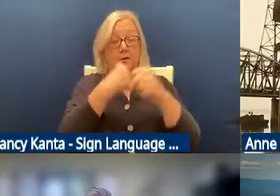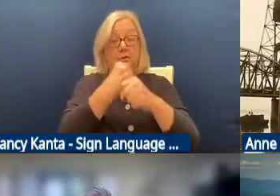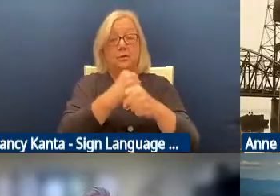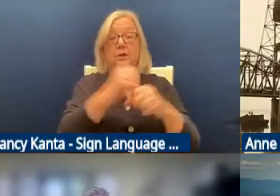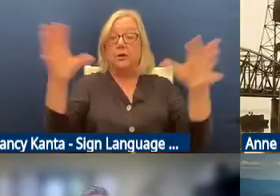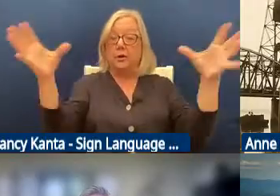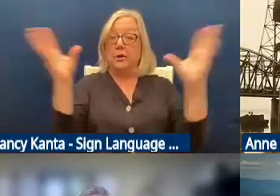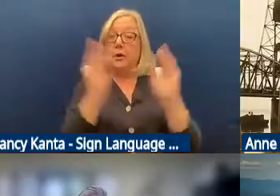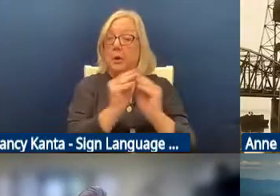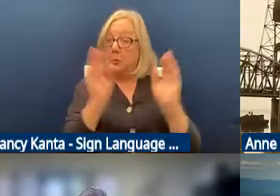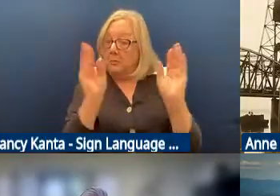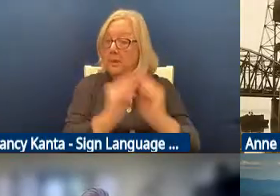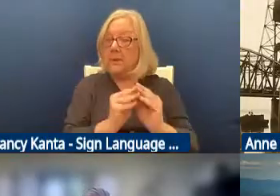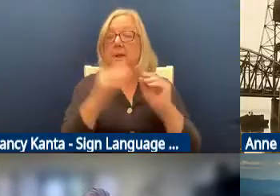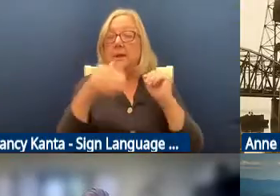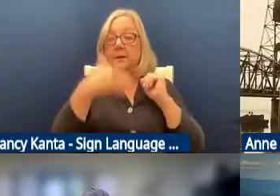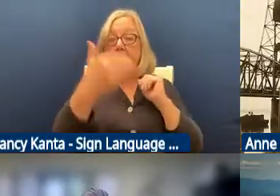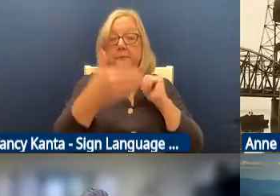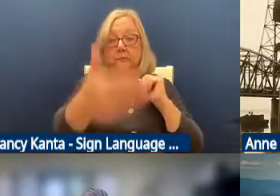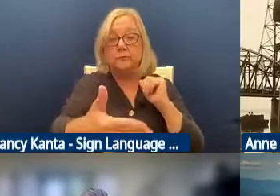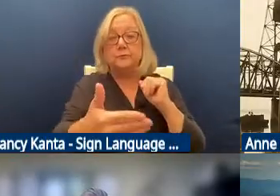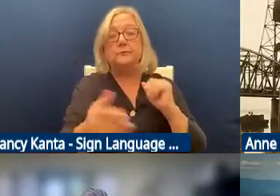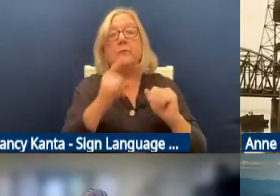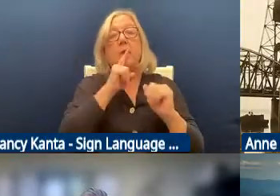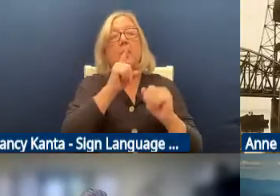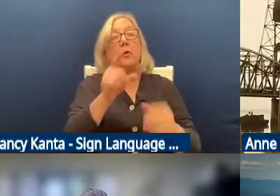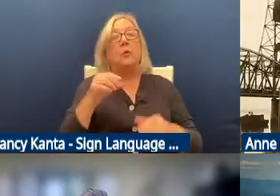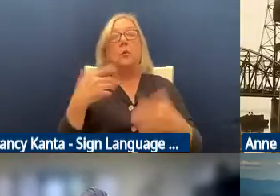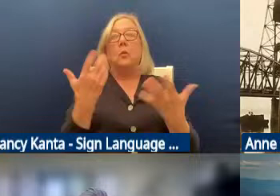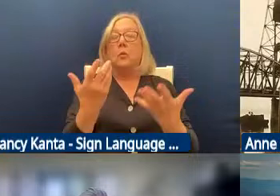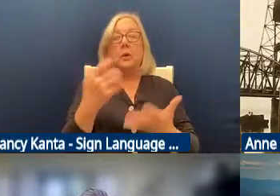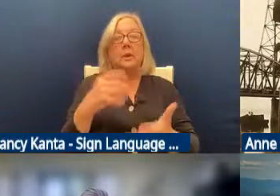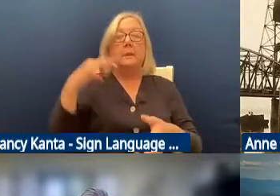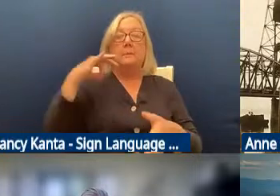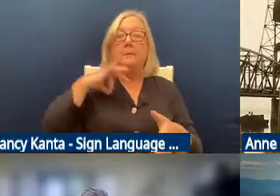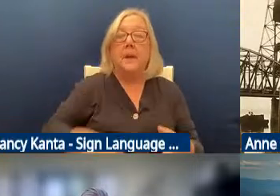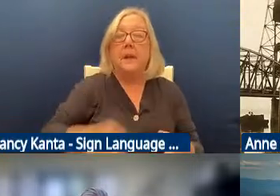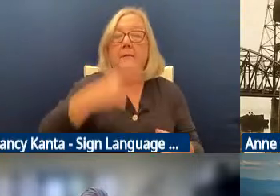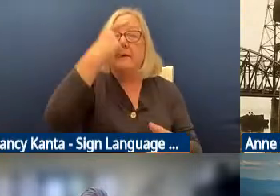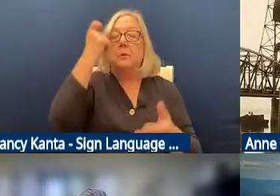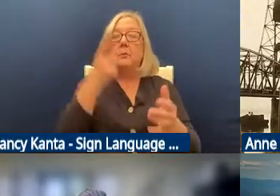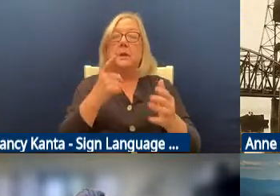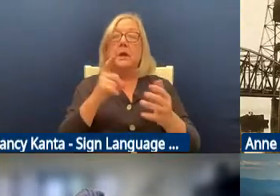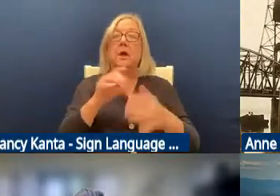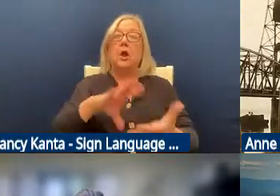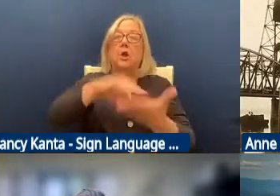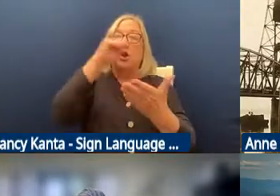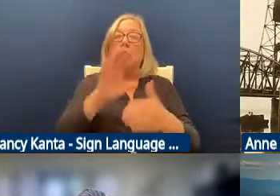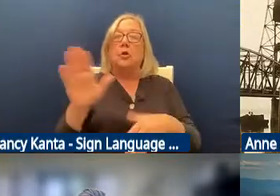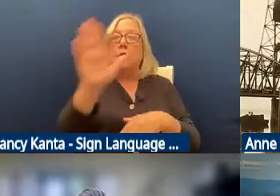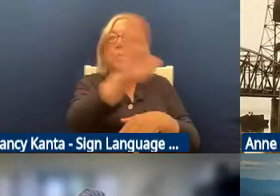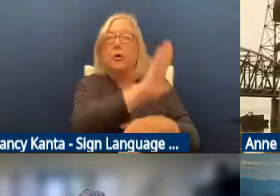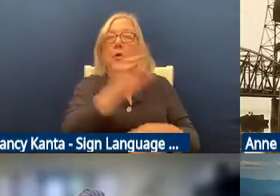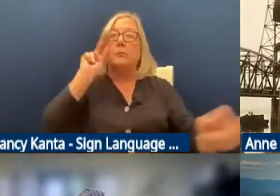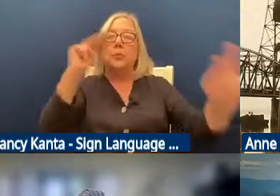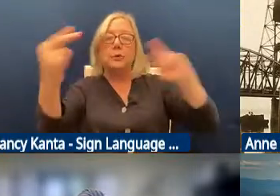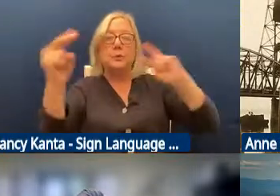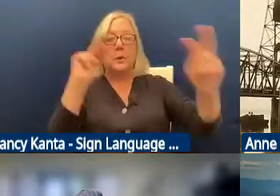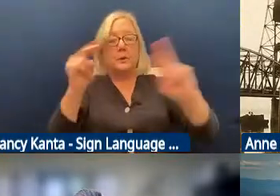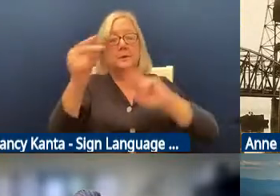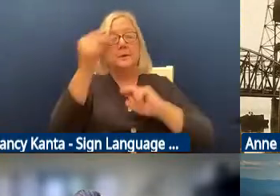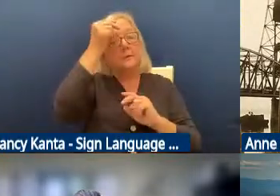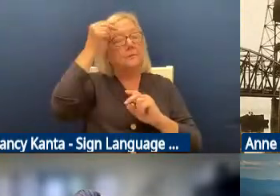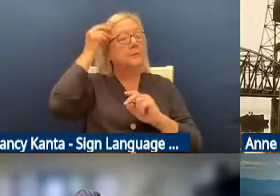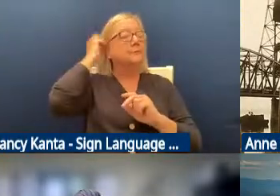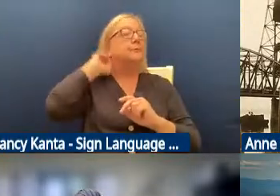helpful in terms of robust discussions, different perspectives, resource sharing. So because it's one